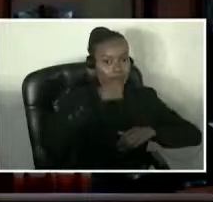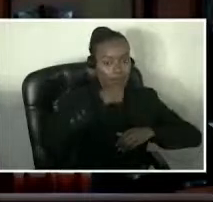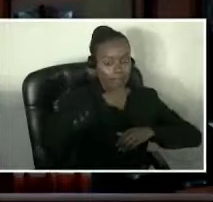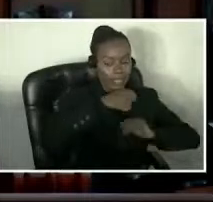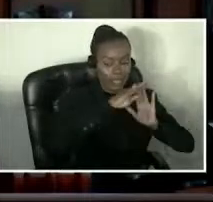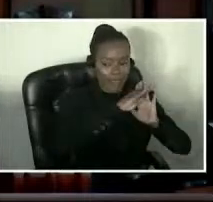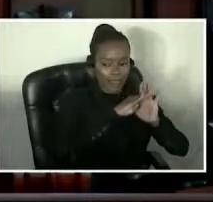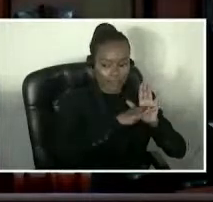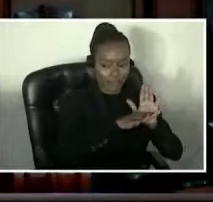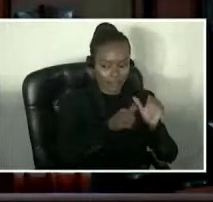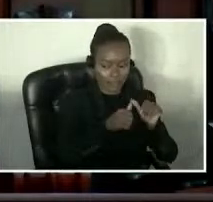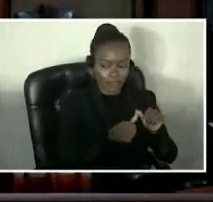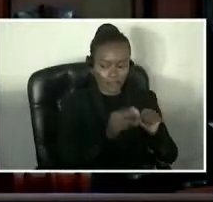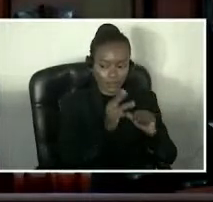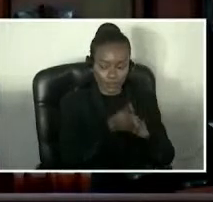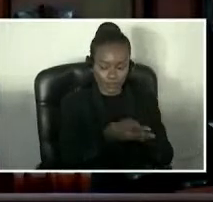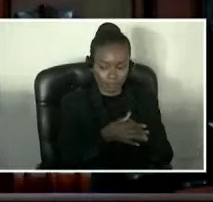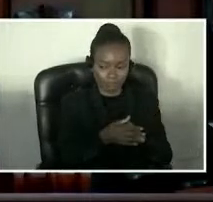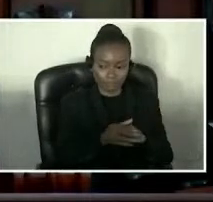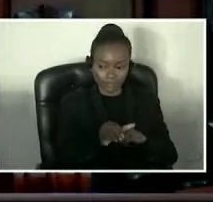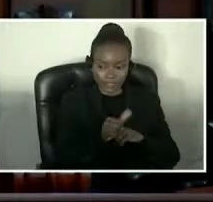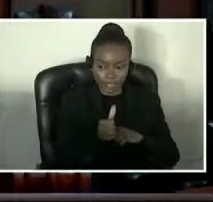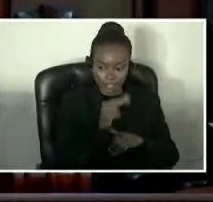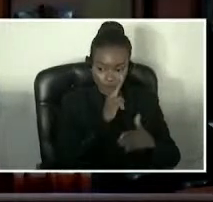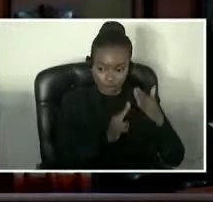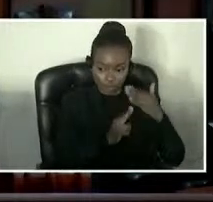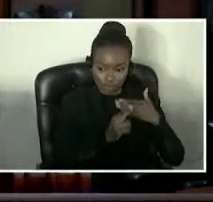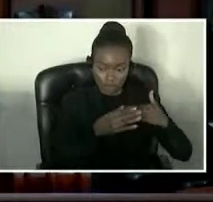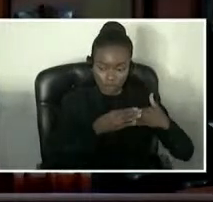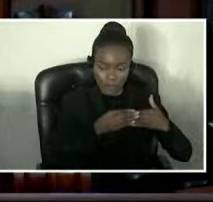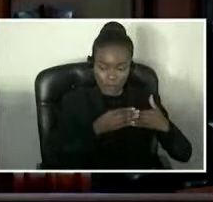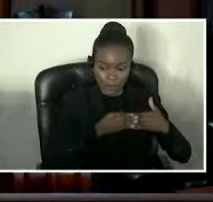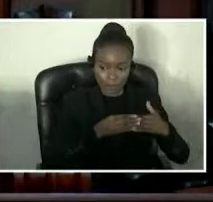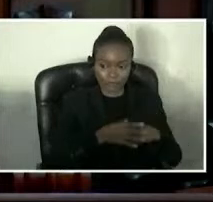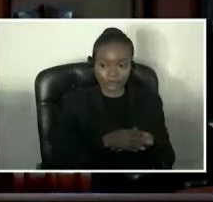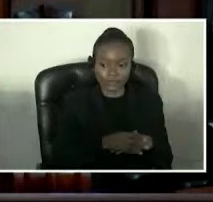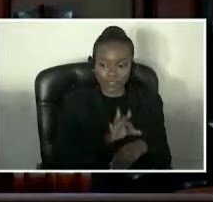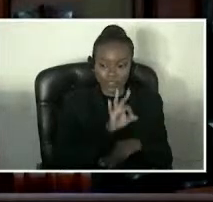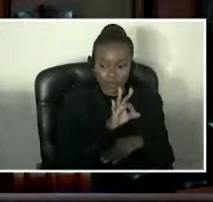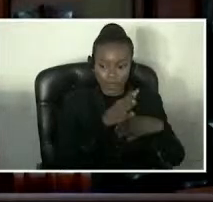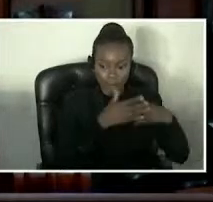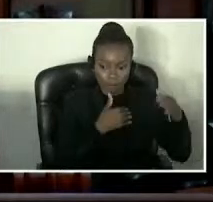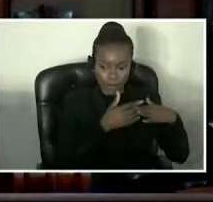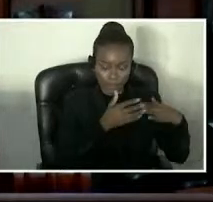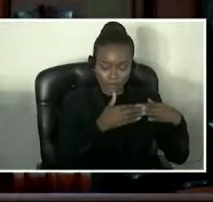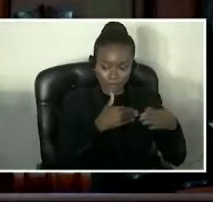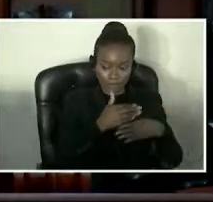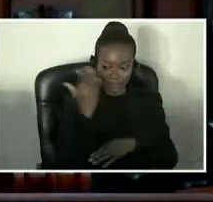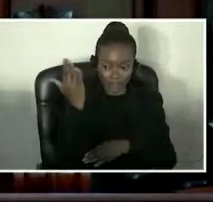honorable member who is allocated three minutes